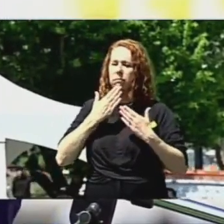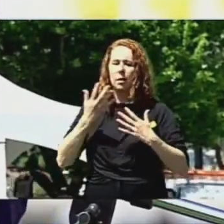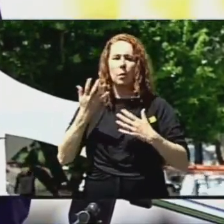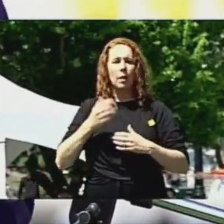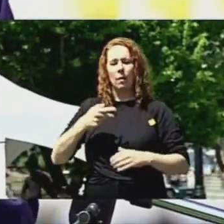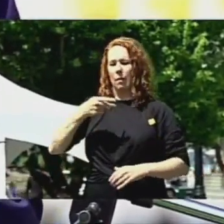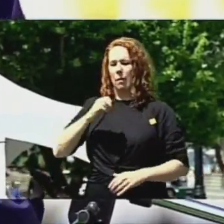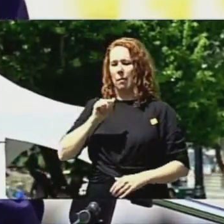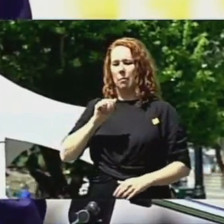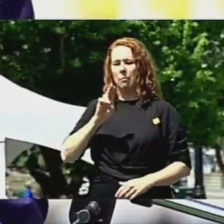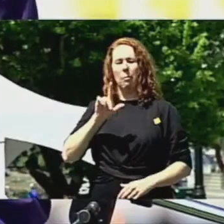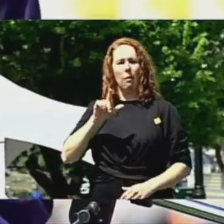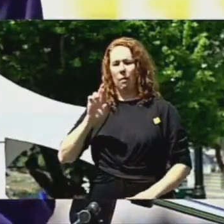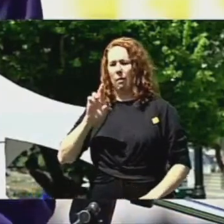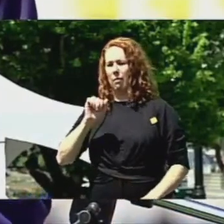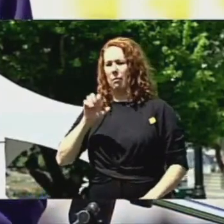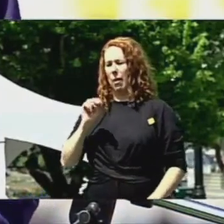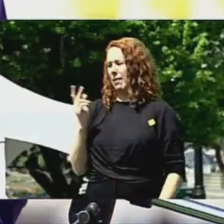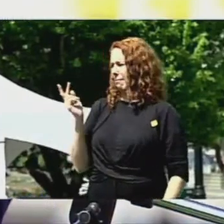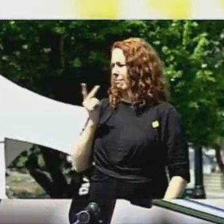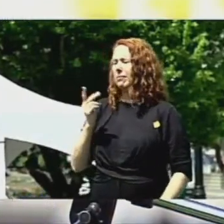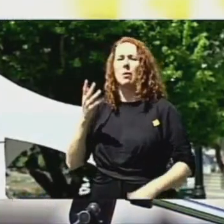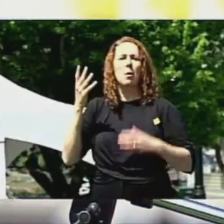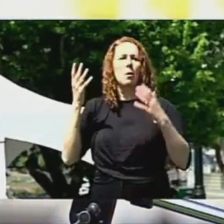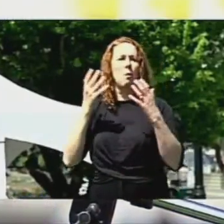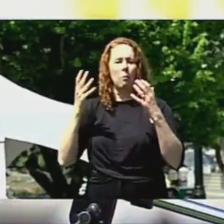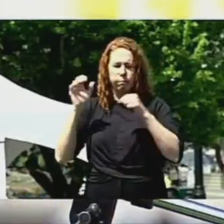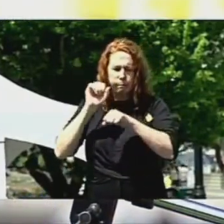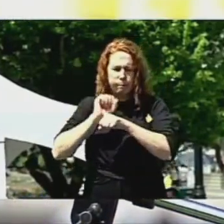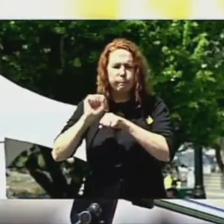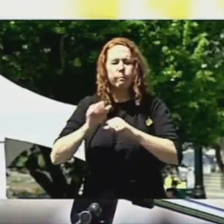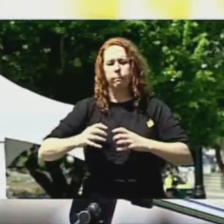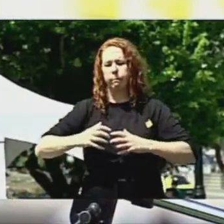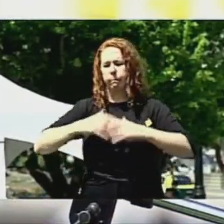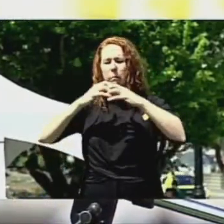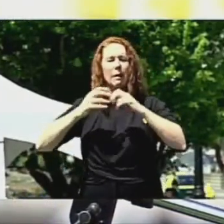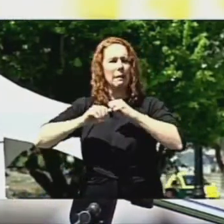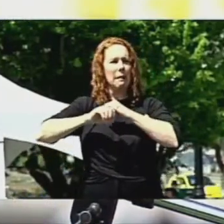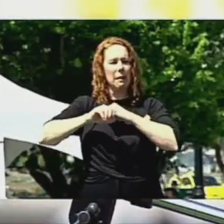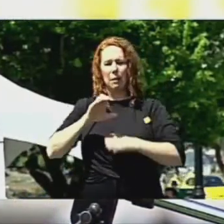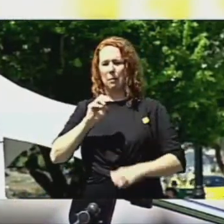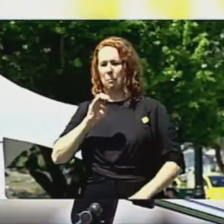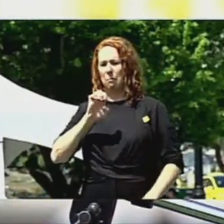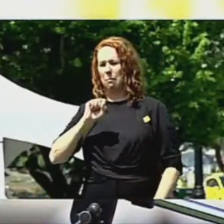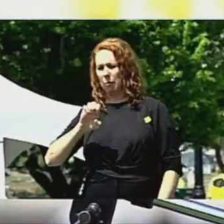to Paul and Raven Lacerte for their work initiating this campaign.